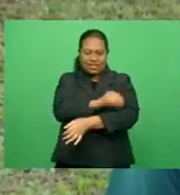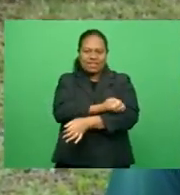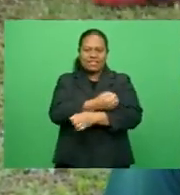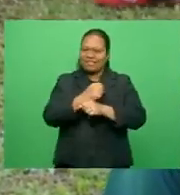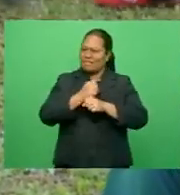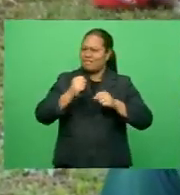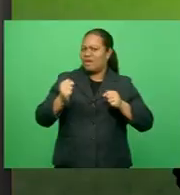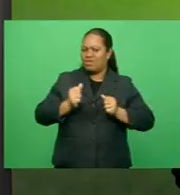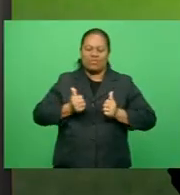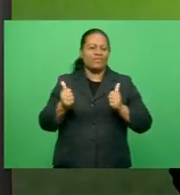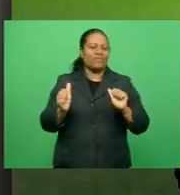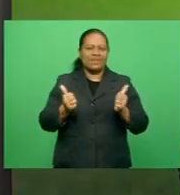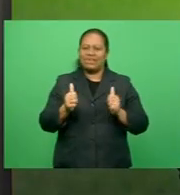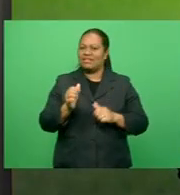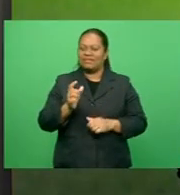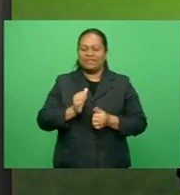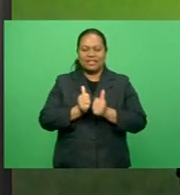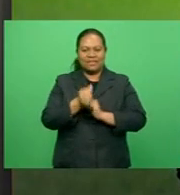the mission today.